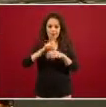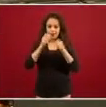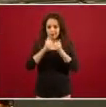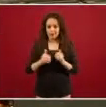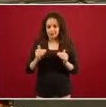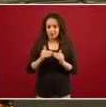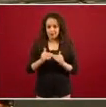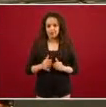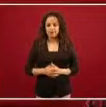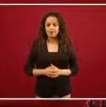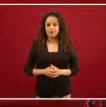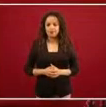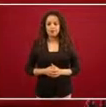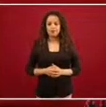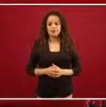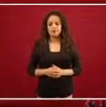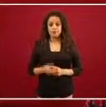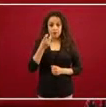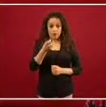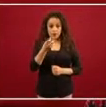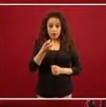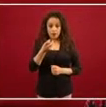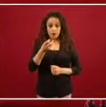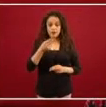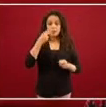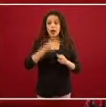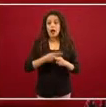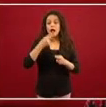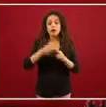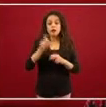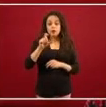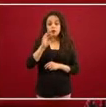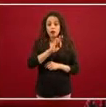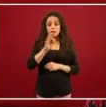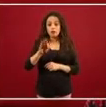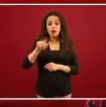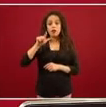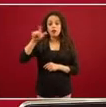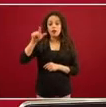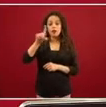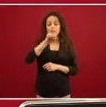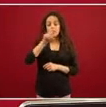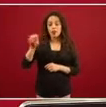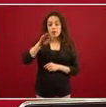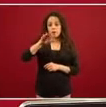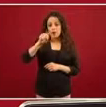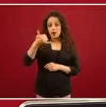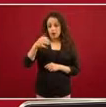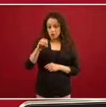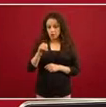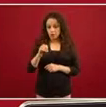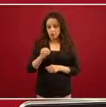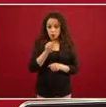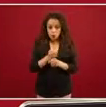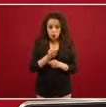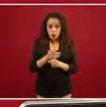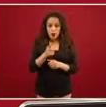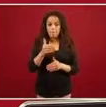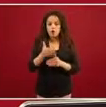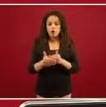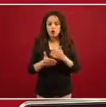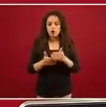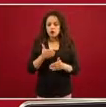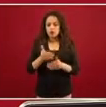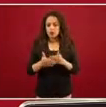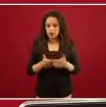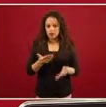that people do not quite get it yet, it's that we haven't defined the specifics of it. This will start happening